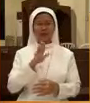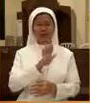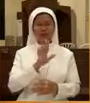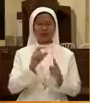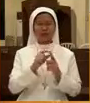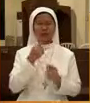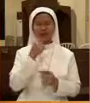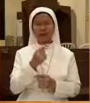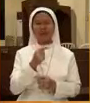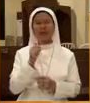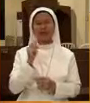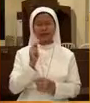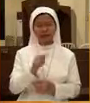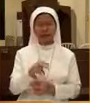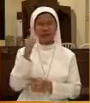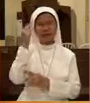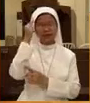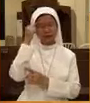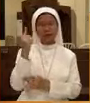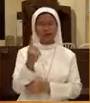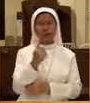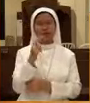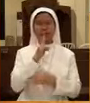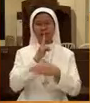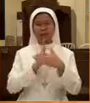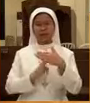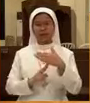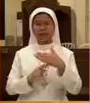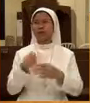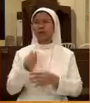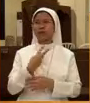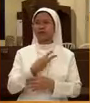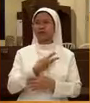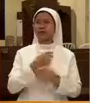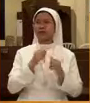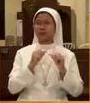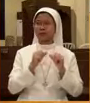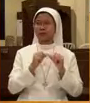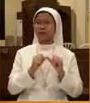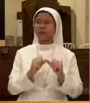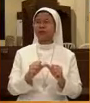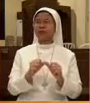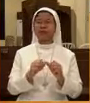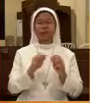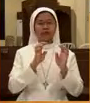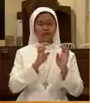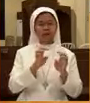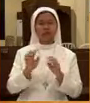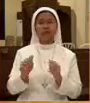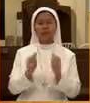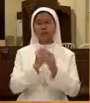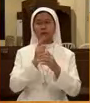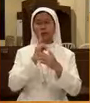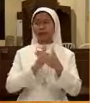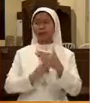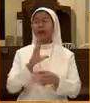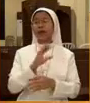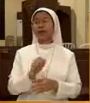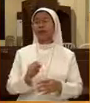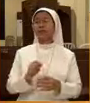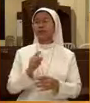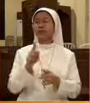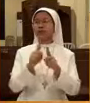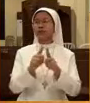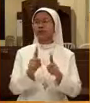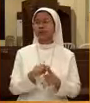everything, humility, you know. Napatuloy tayo rin mismo ma-evangelize. And of course, yung challenge na we